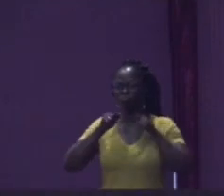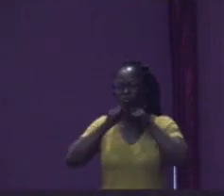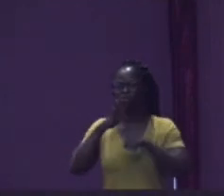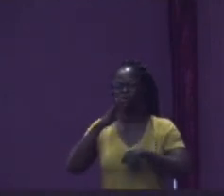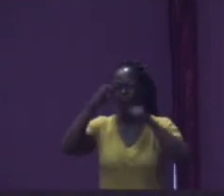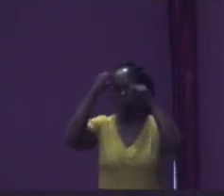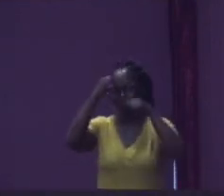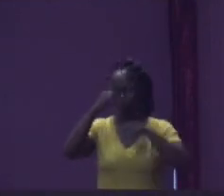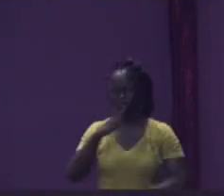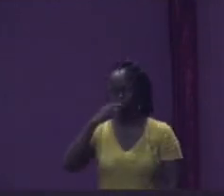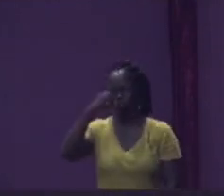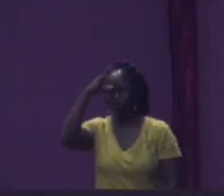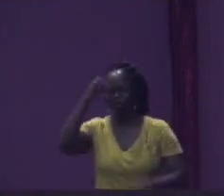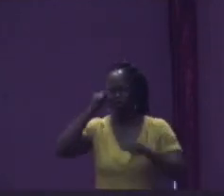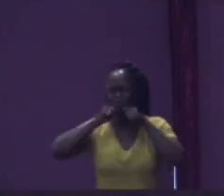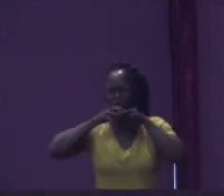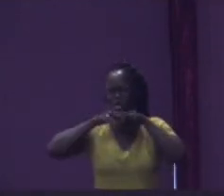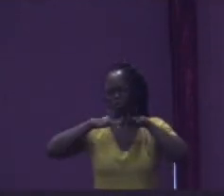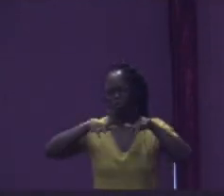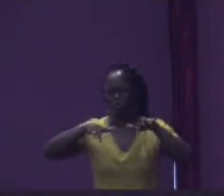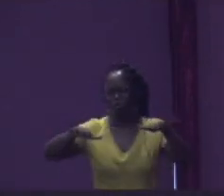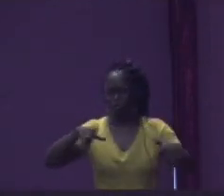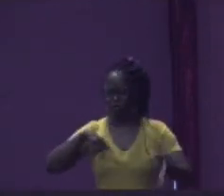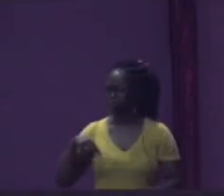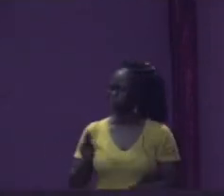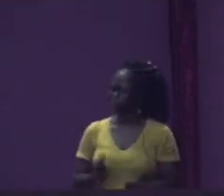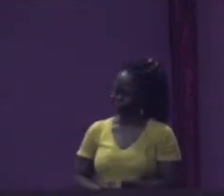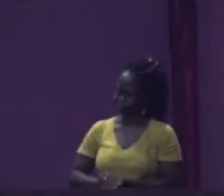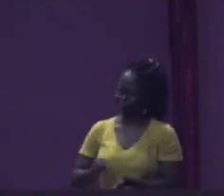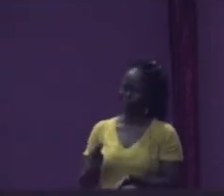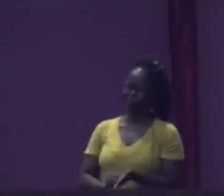big gap in terms of this automatic